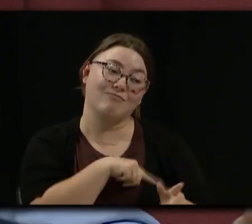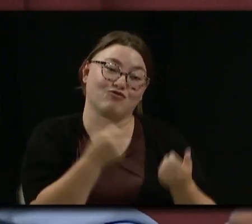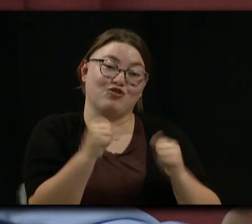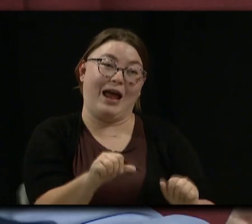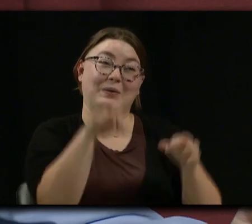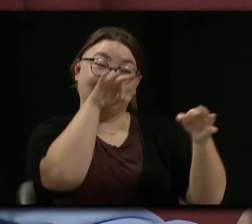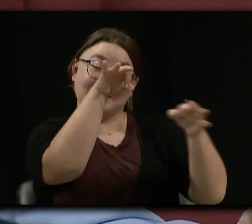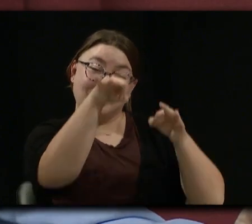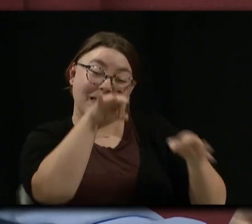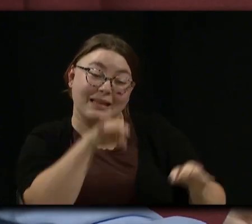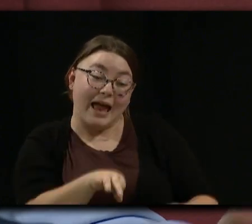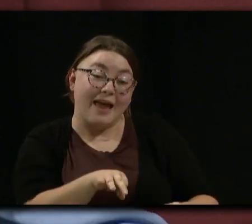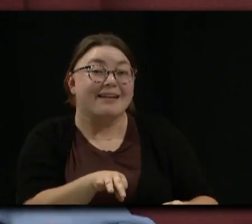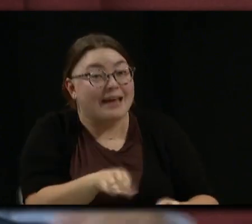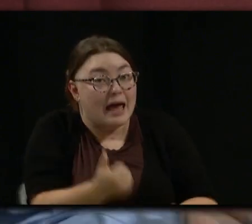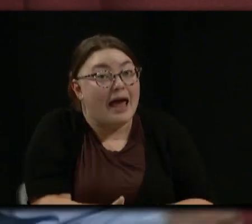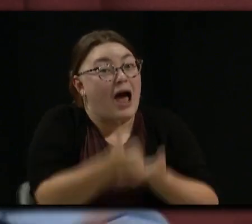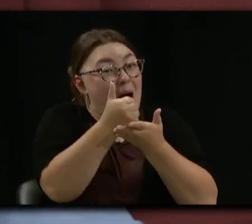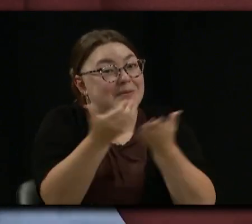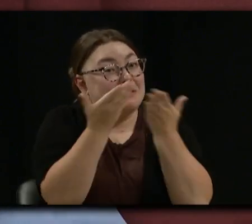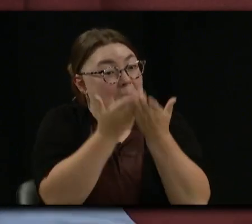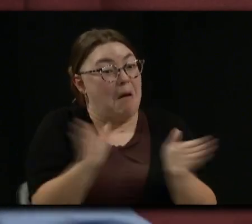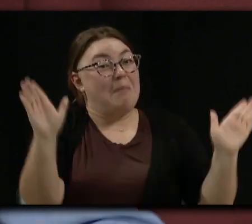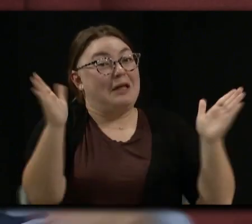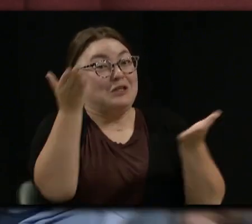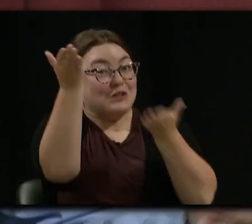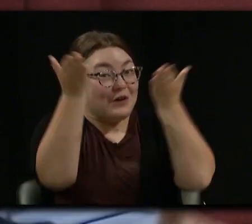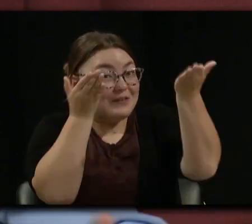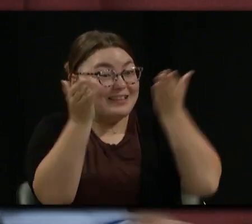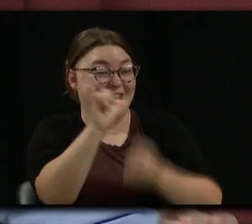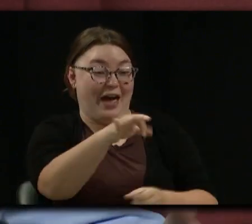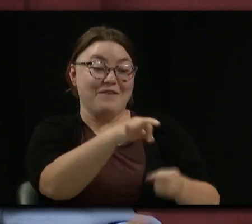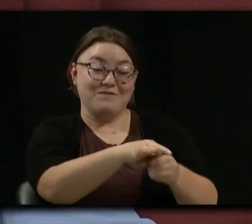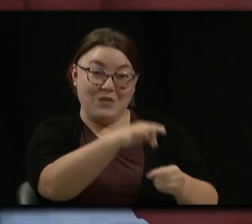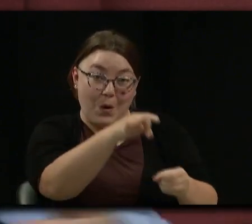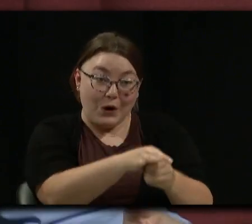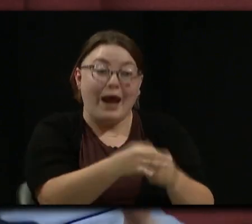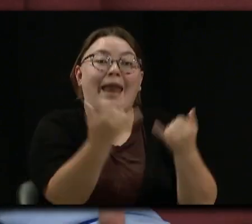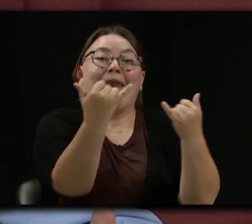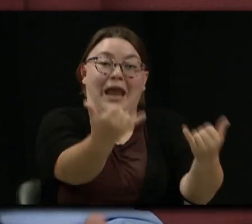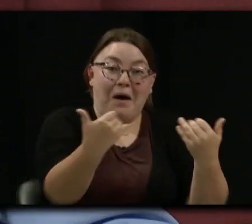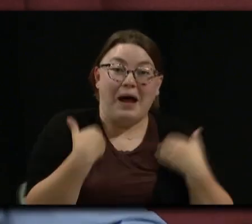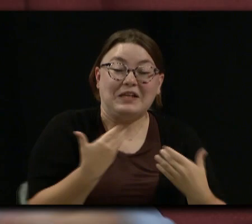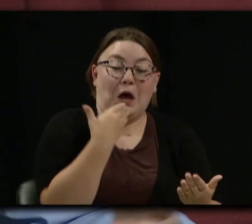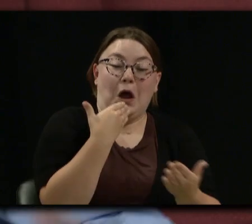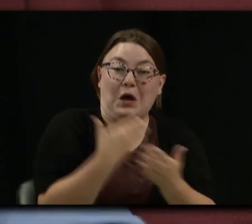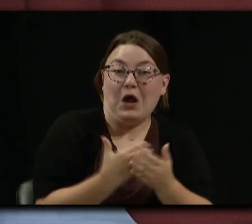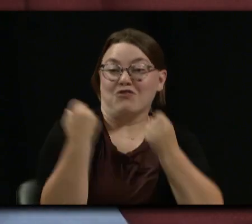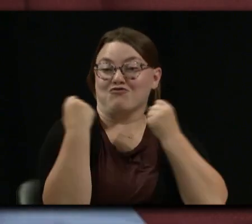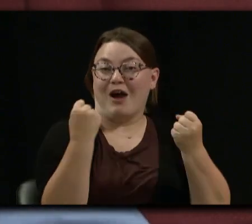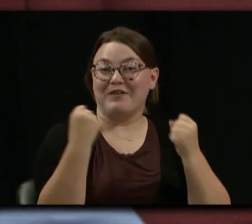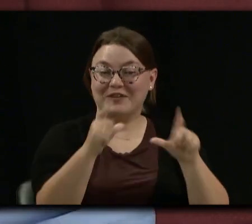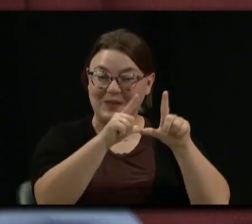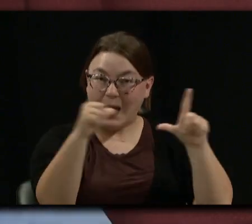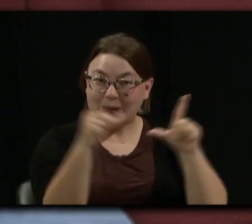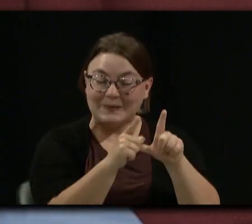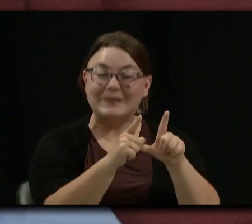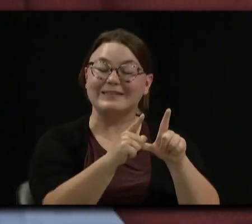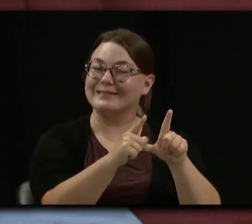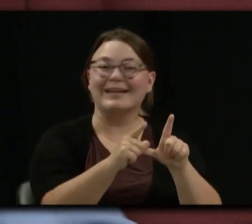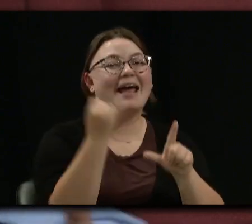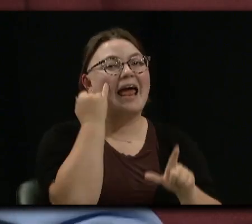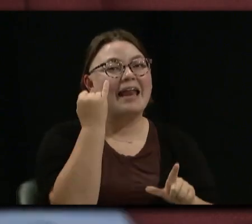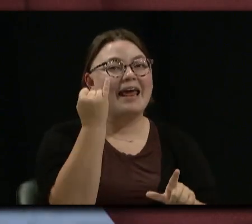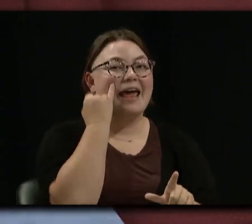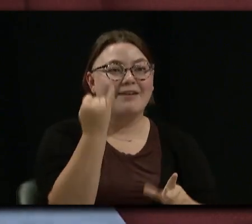also did a public service. That voter now has a valid ID, a valid driver's license, and they won't get ticketed if